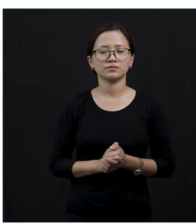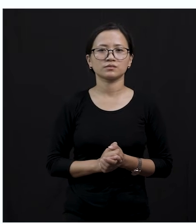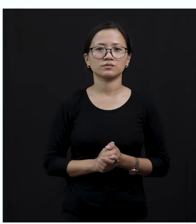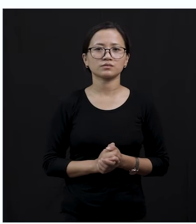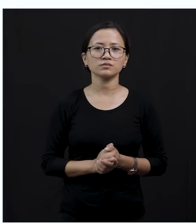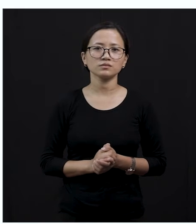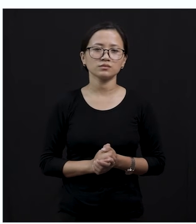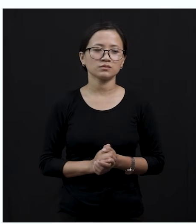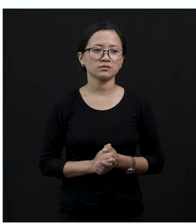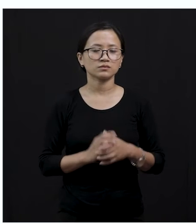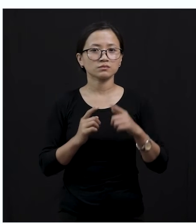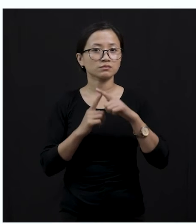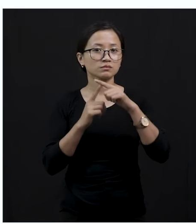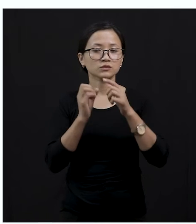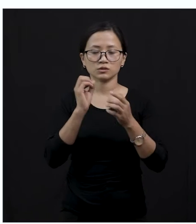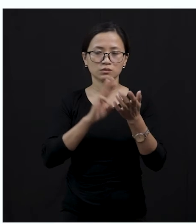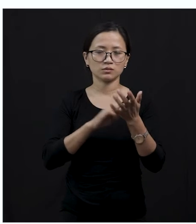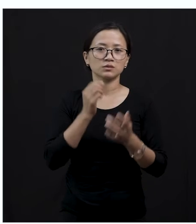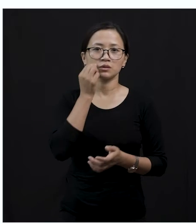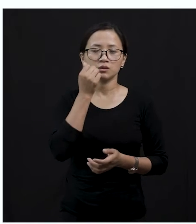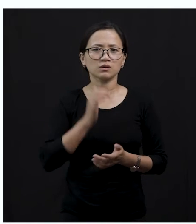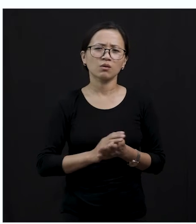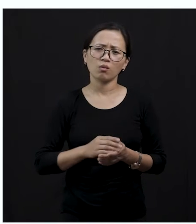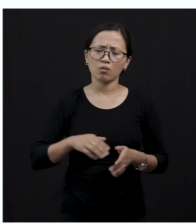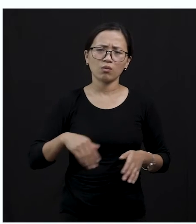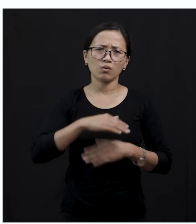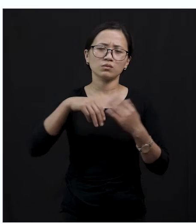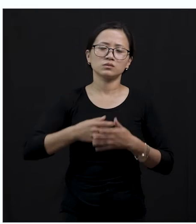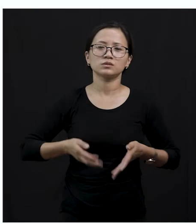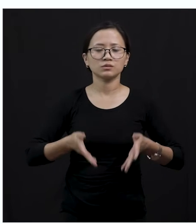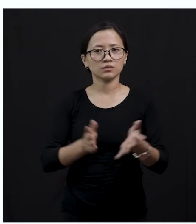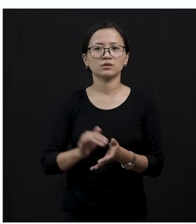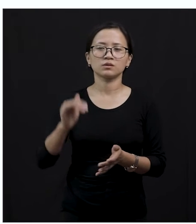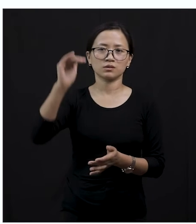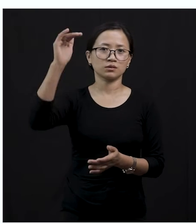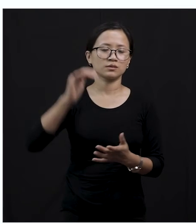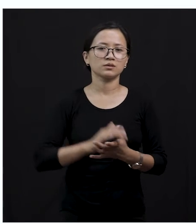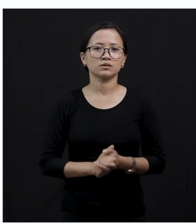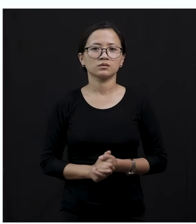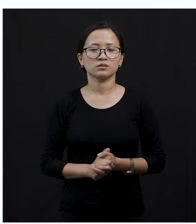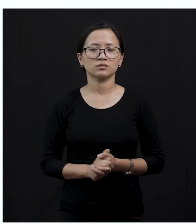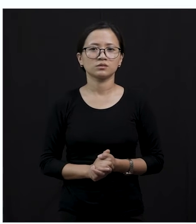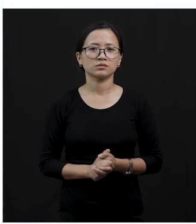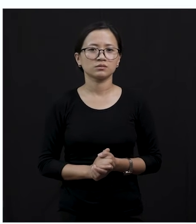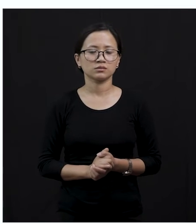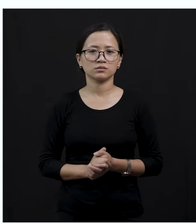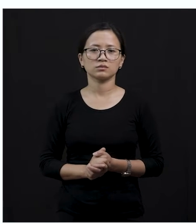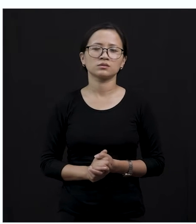higher. Now, Tom, he's going to walk all the way up first. He is going to climb all the way